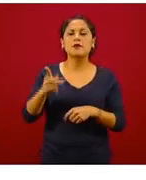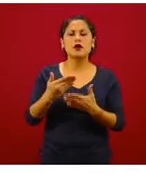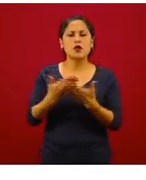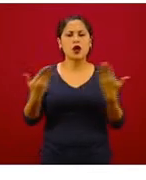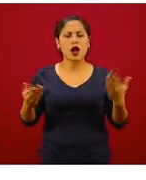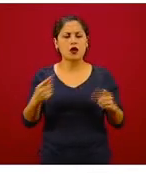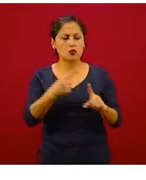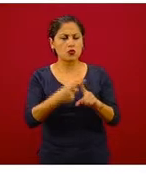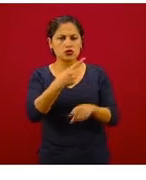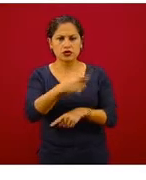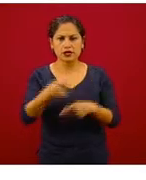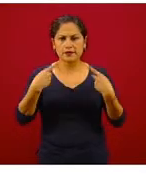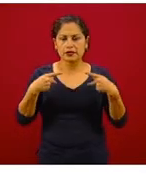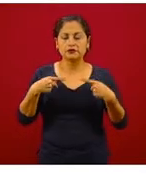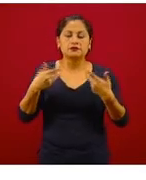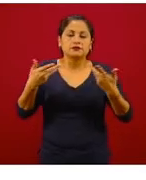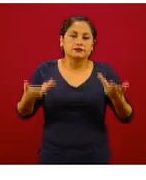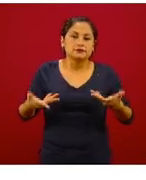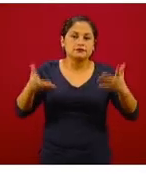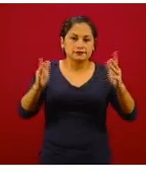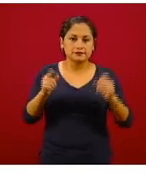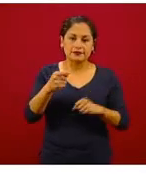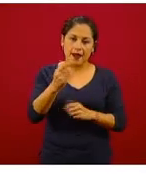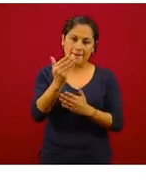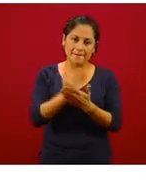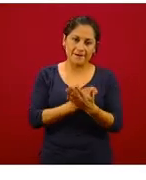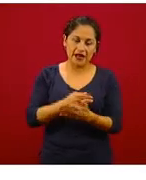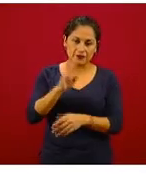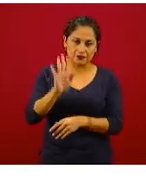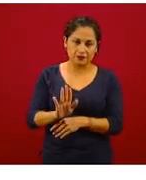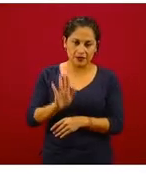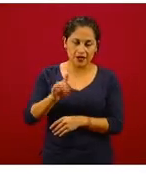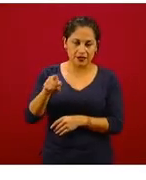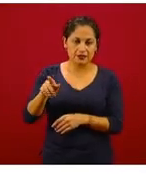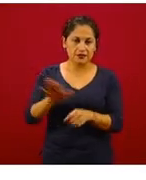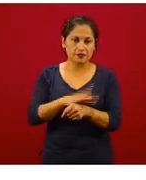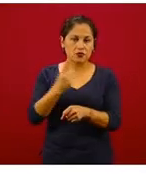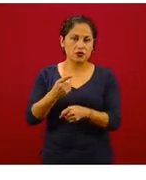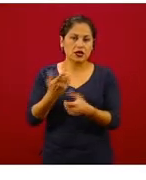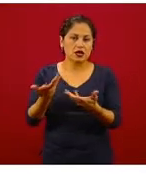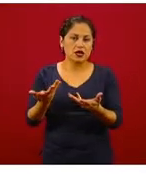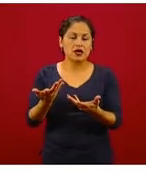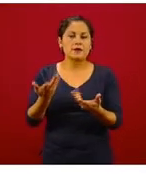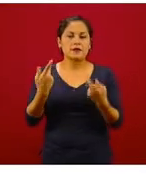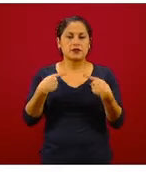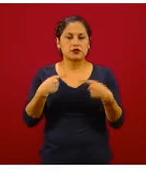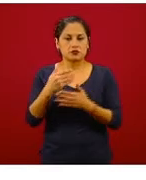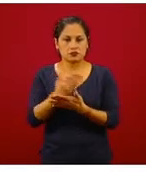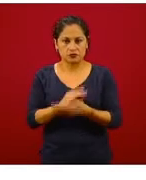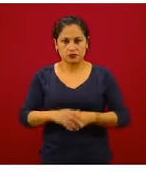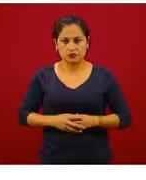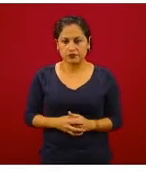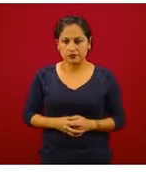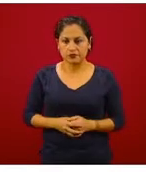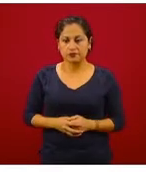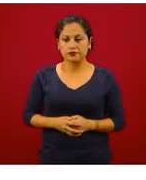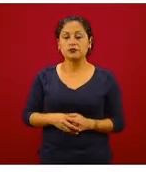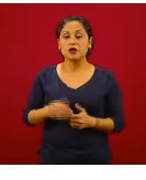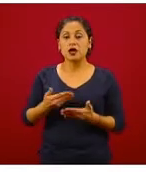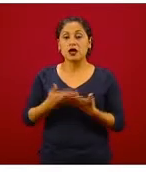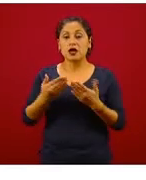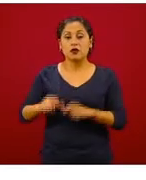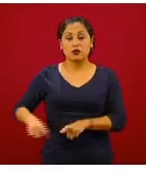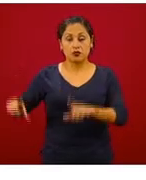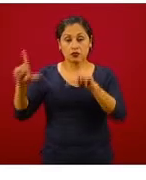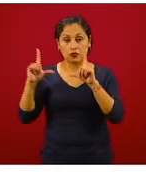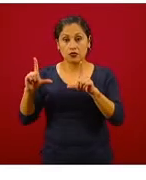bit. But here, when we look at the incidence rate, we don't have a significant burden of new disease there. Next,